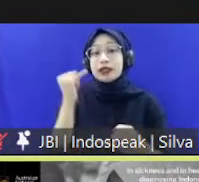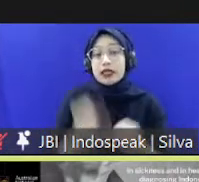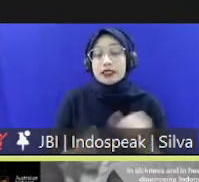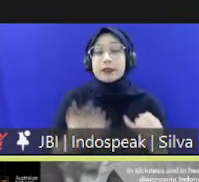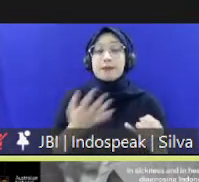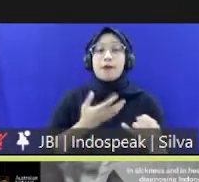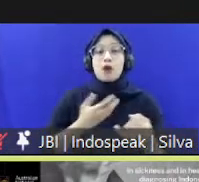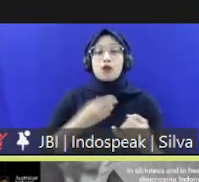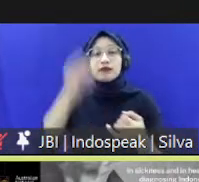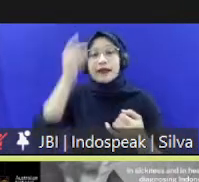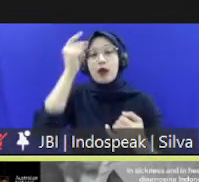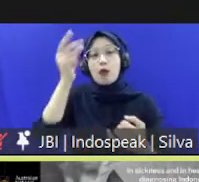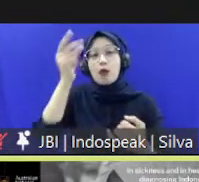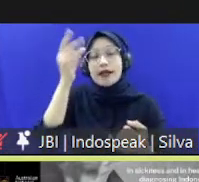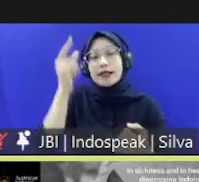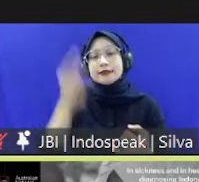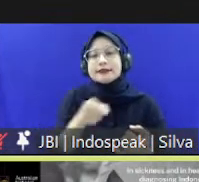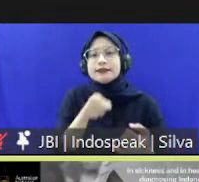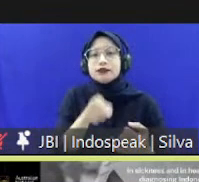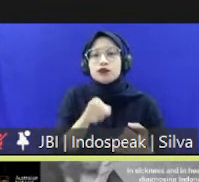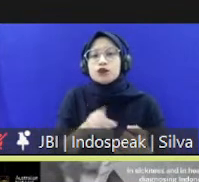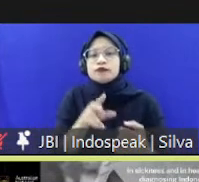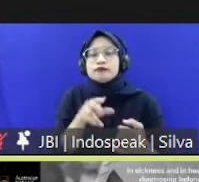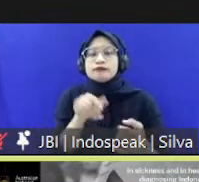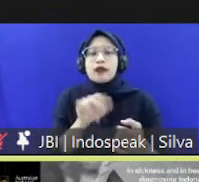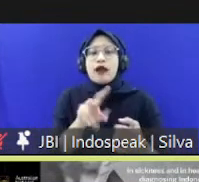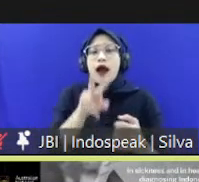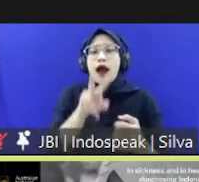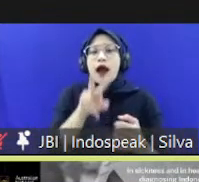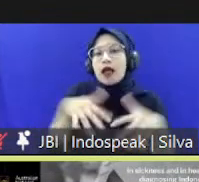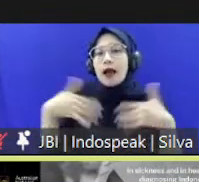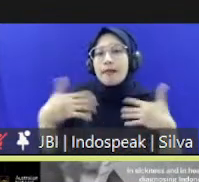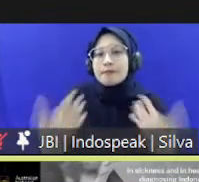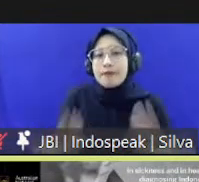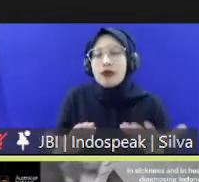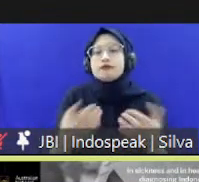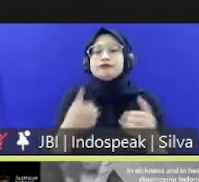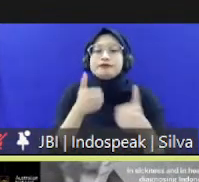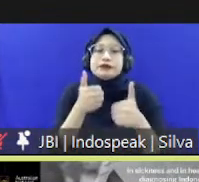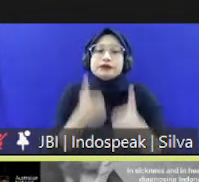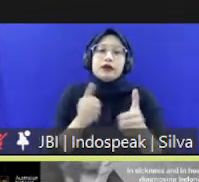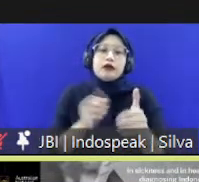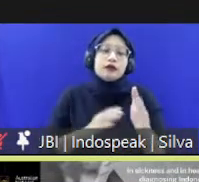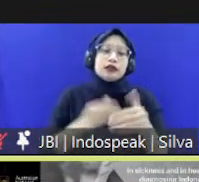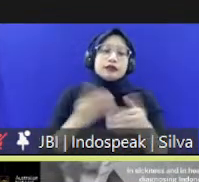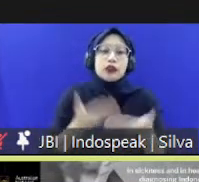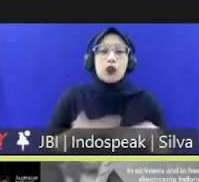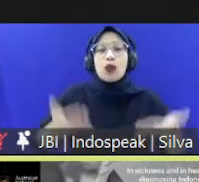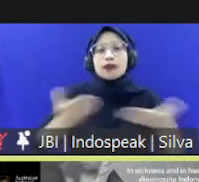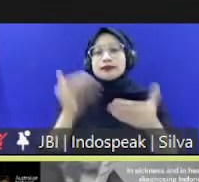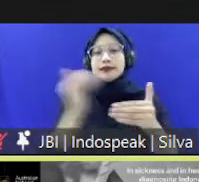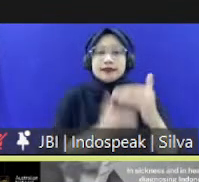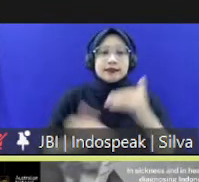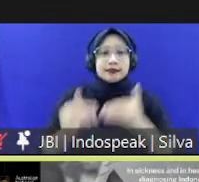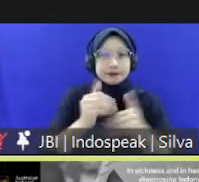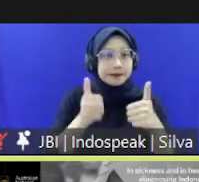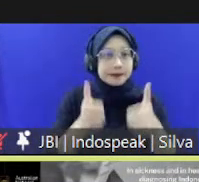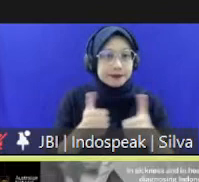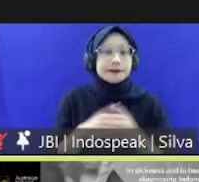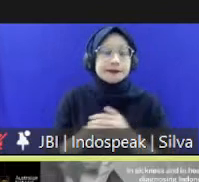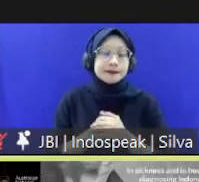forward. So what more need to be done to ensure its faster progress? So in that one, we focus